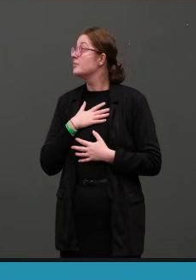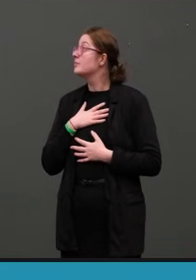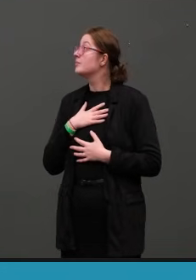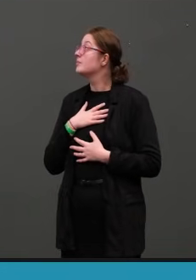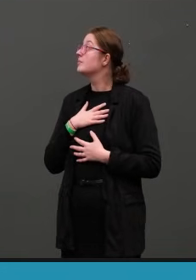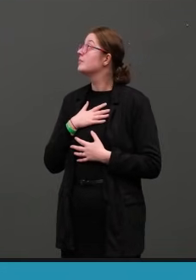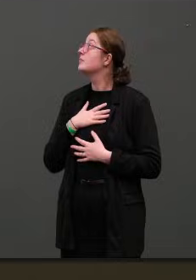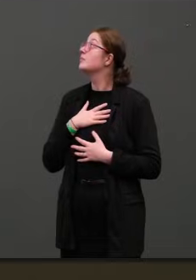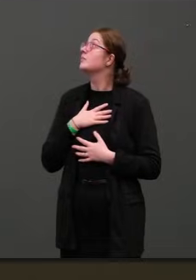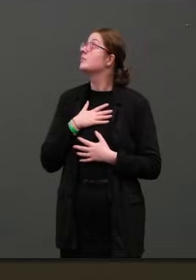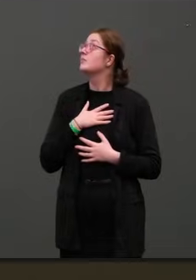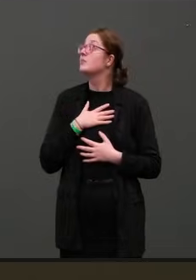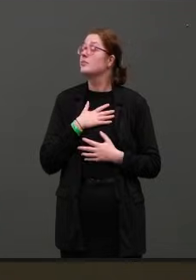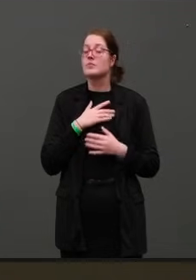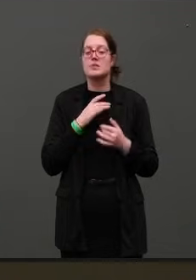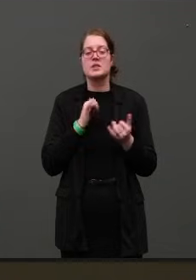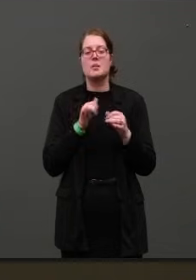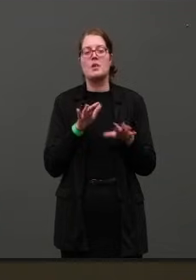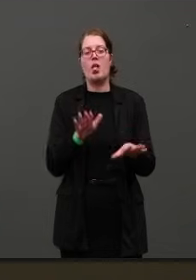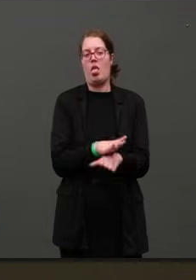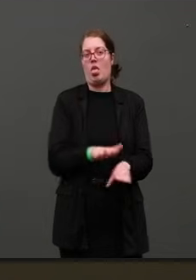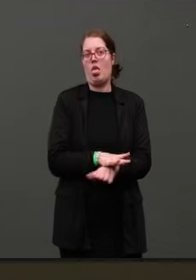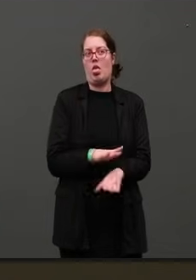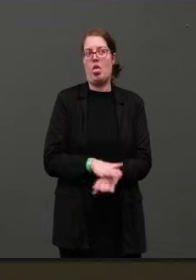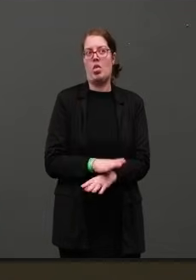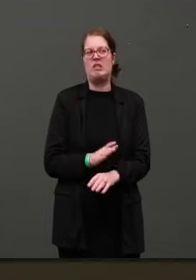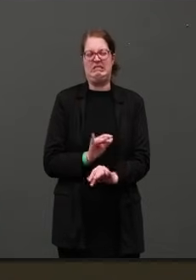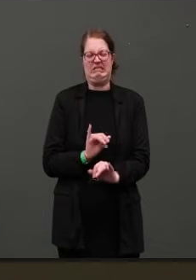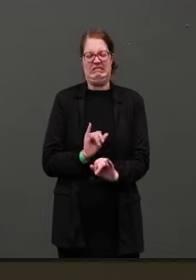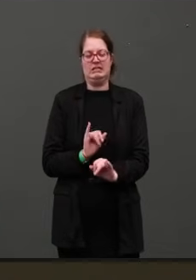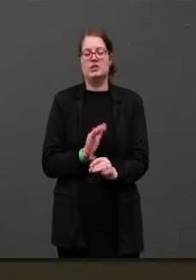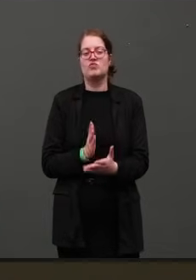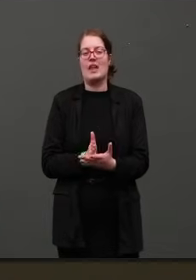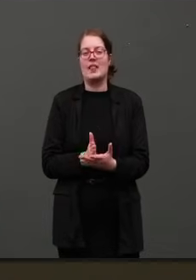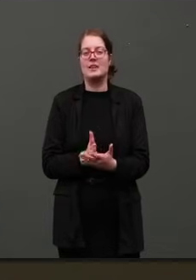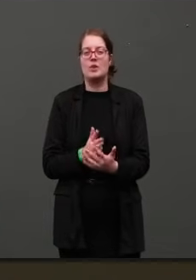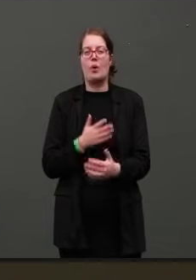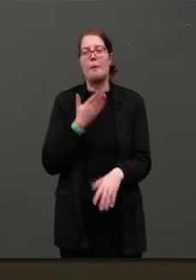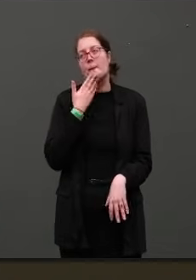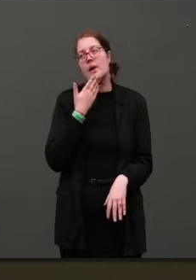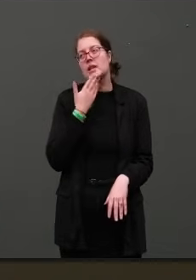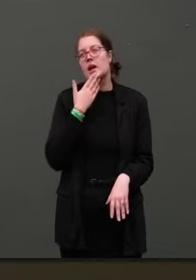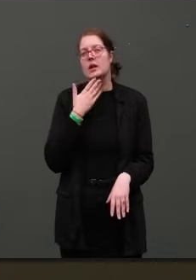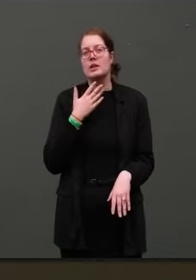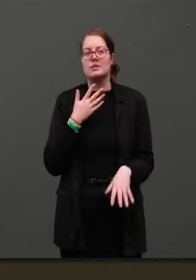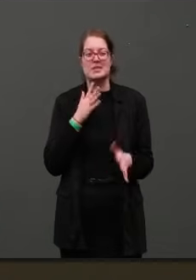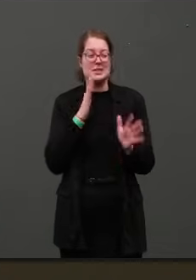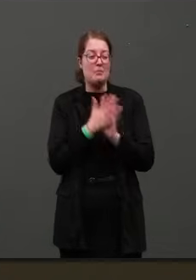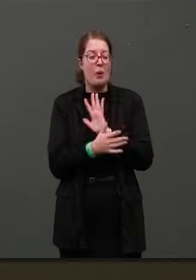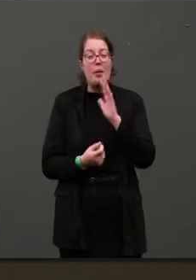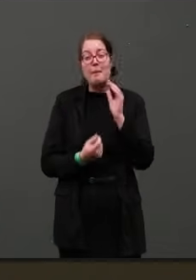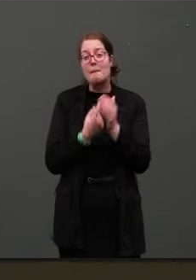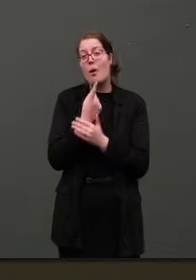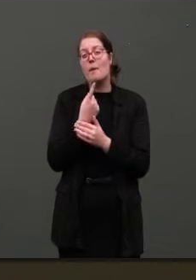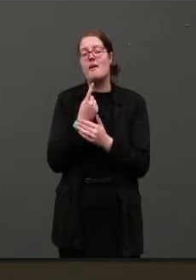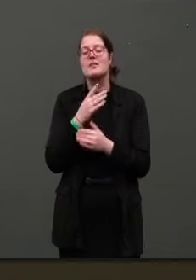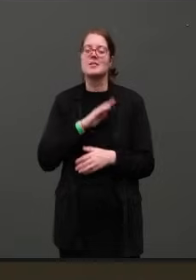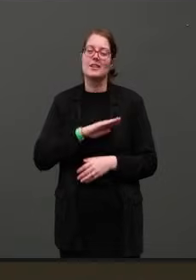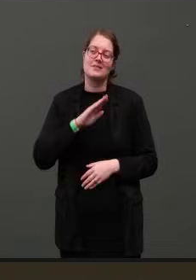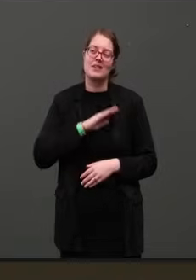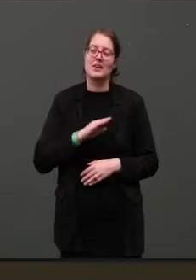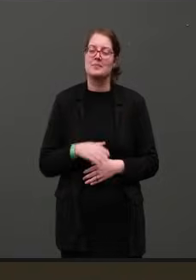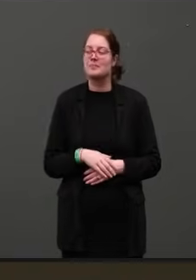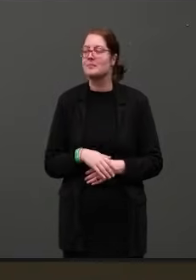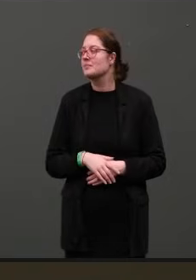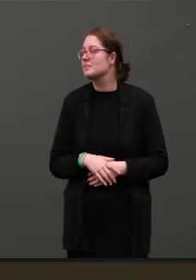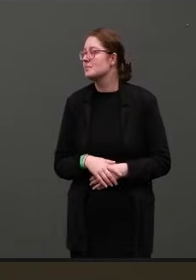ugly reality or mundanity so as not to spoil a moment that feels satisfying. Often this applies